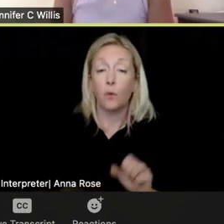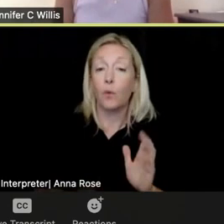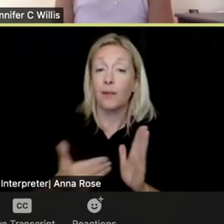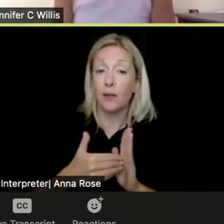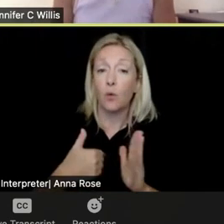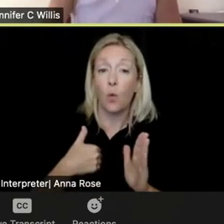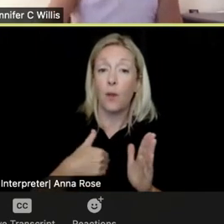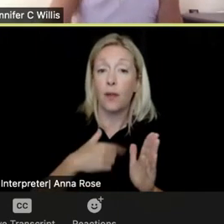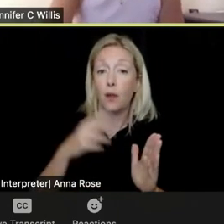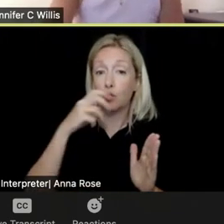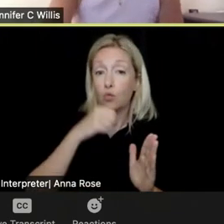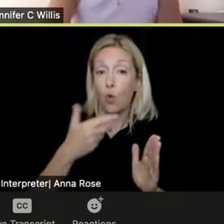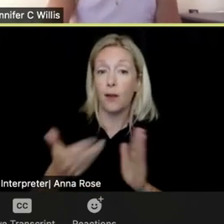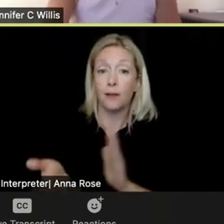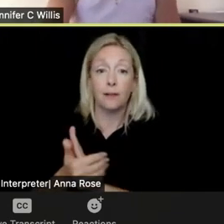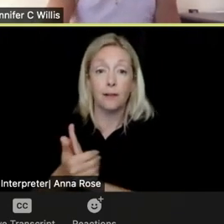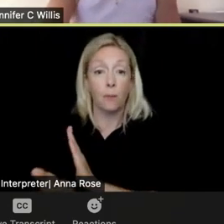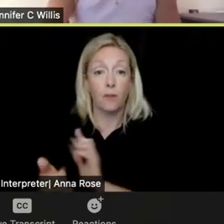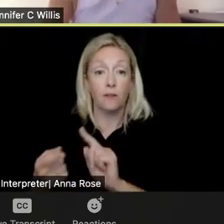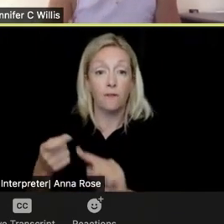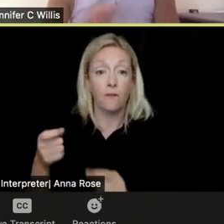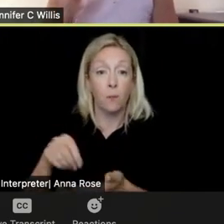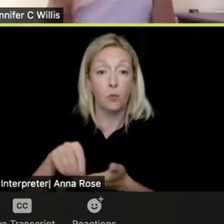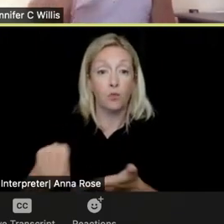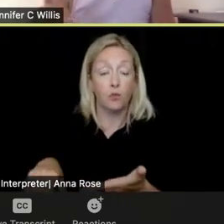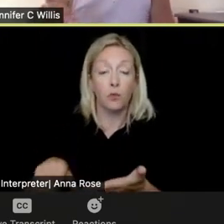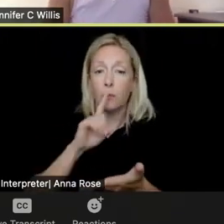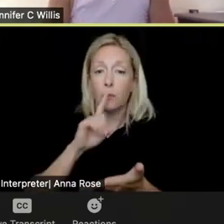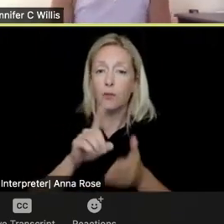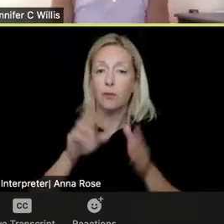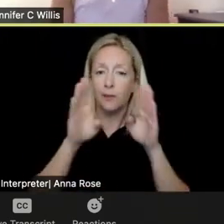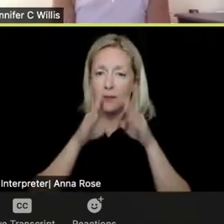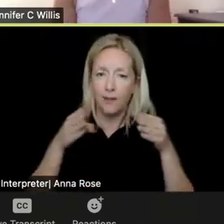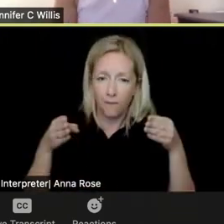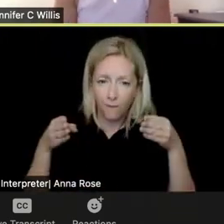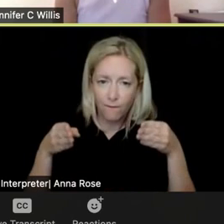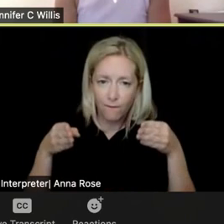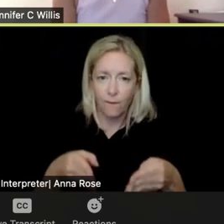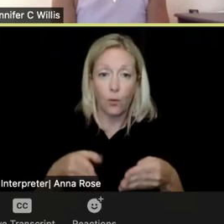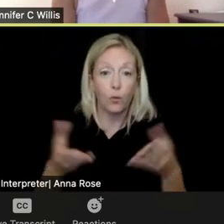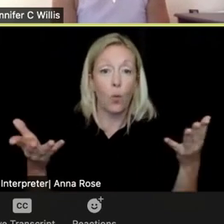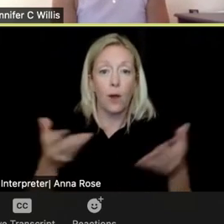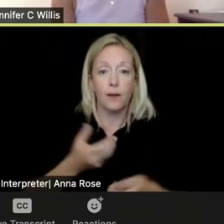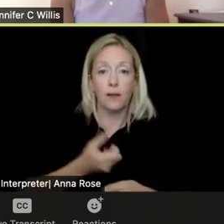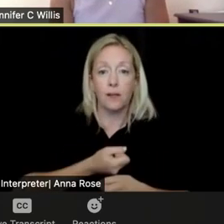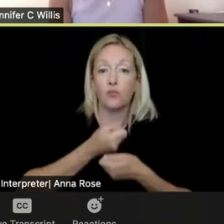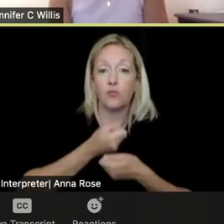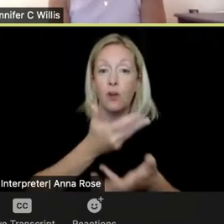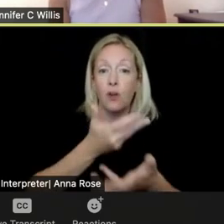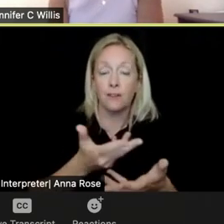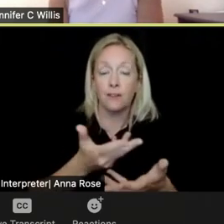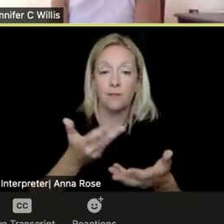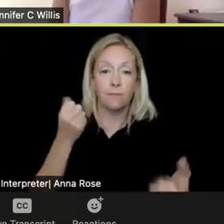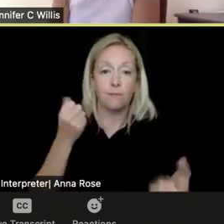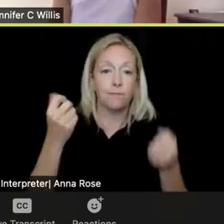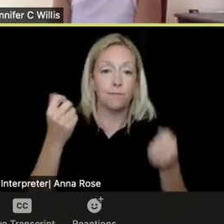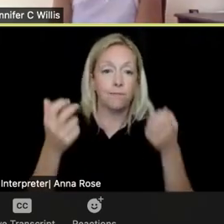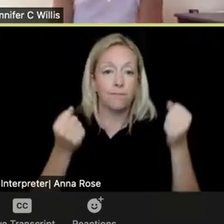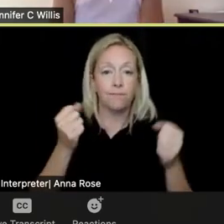presuming competence in our students, but we are really currently in this presentation focusing on the expressive levels